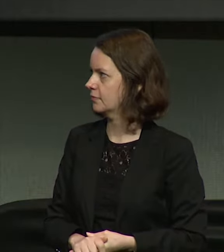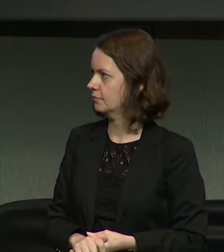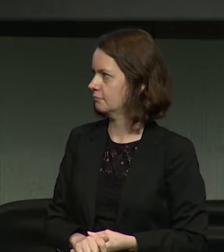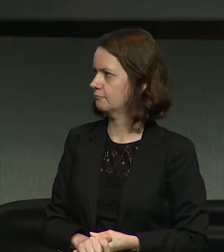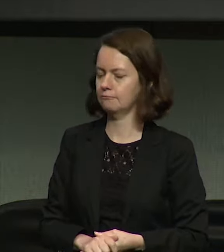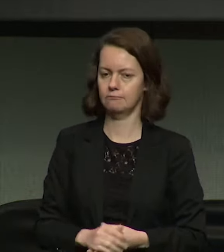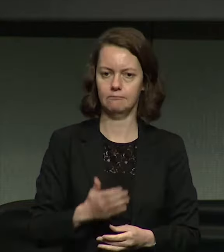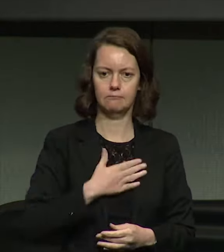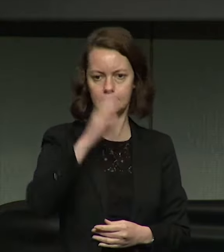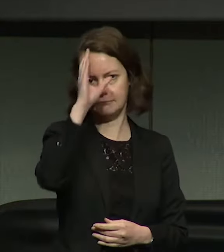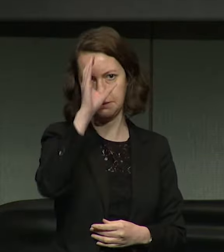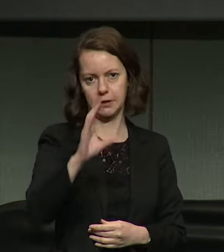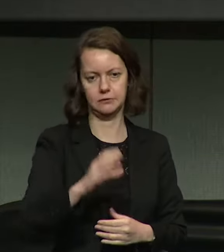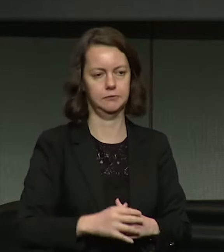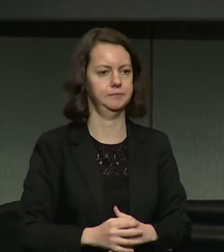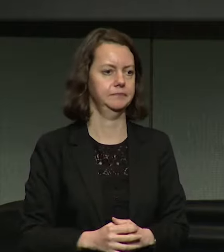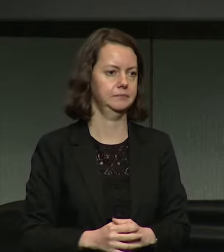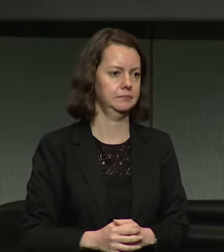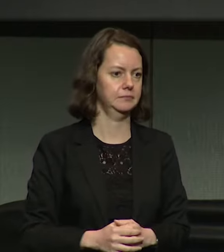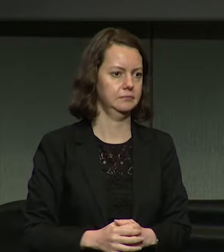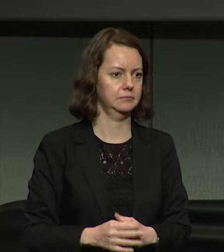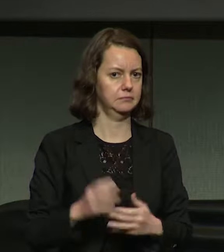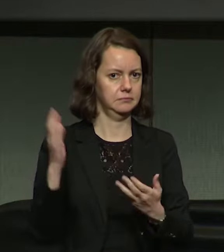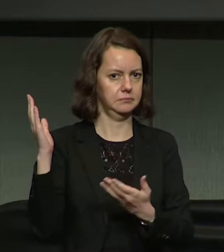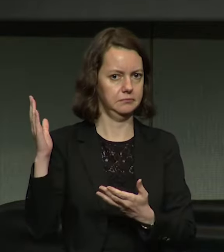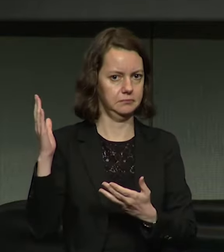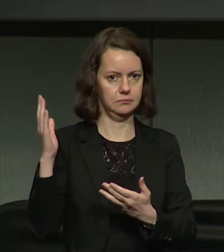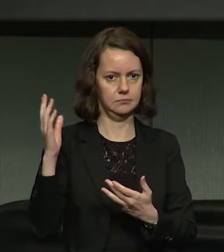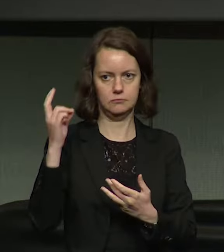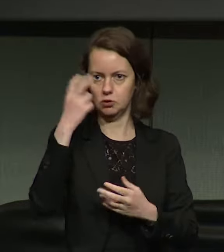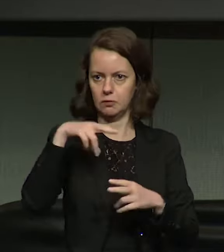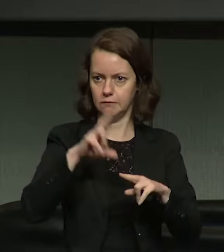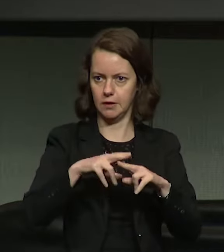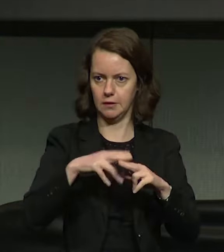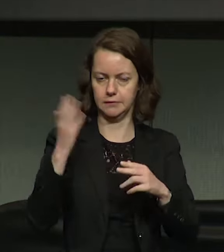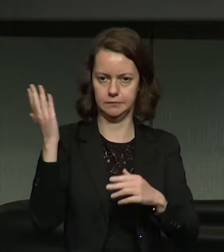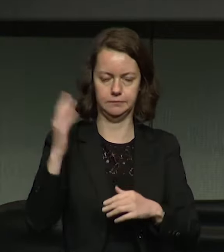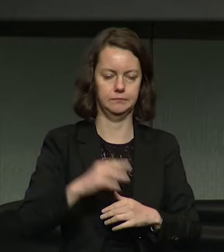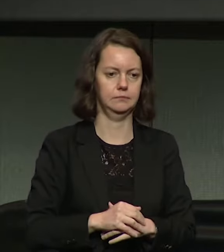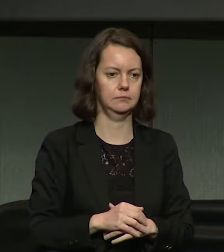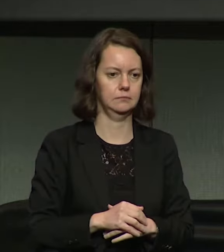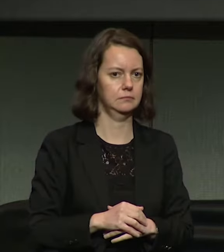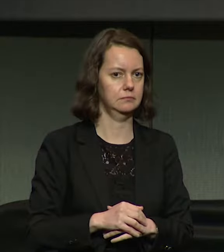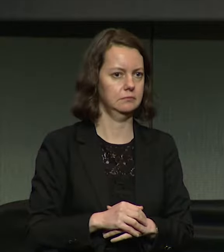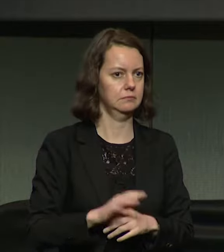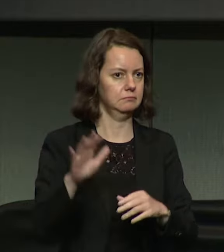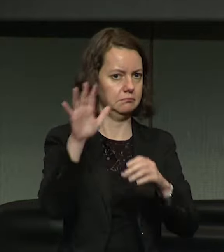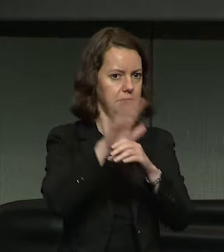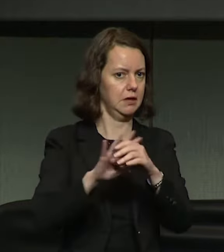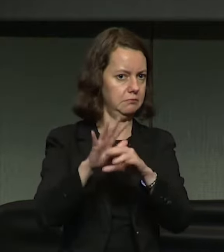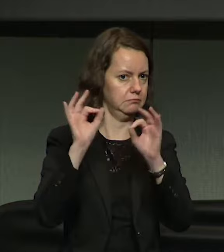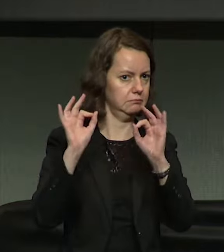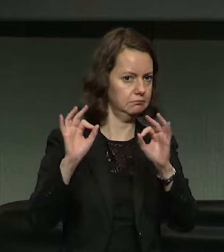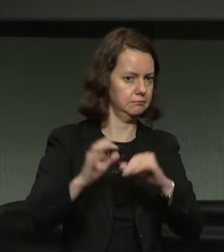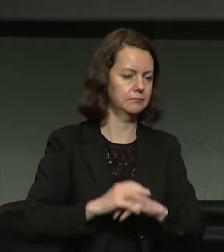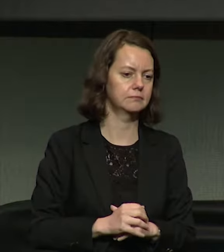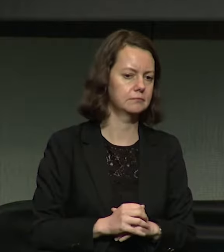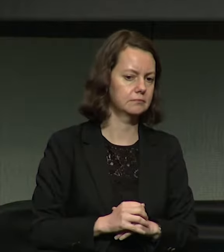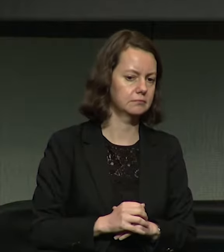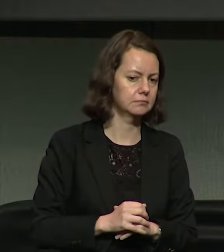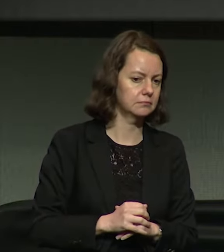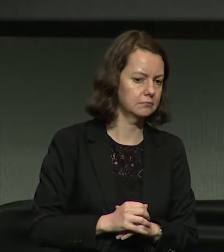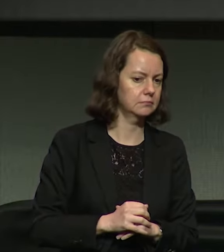this is my country. My grandfather's country is Tarabalang Bunda, and